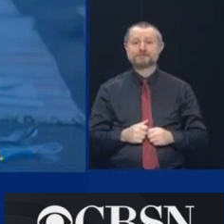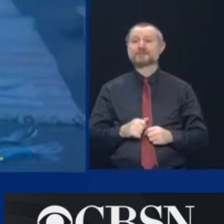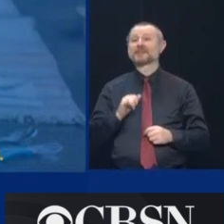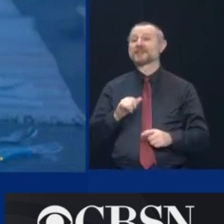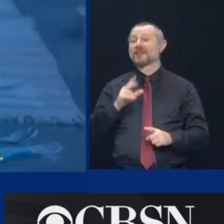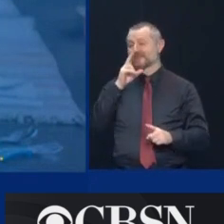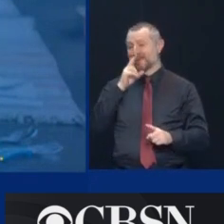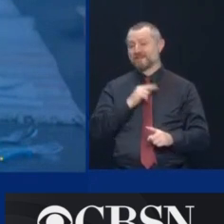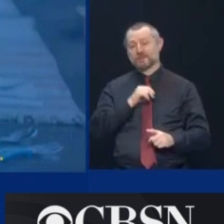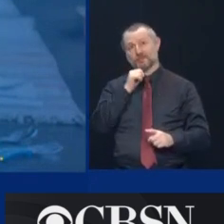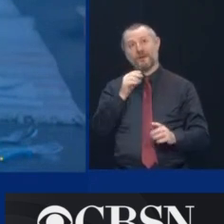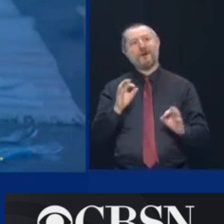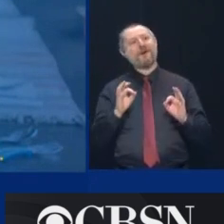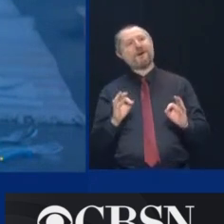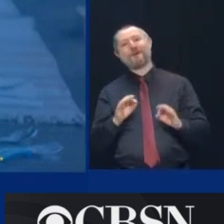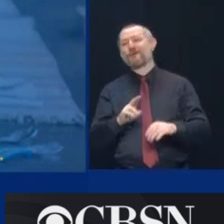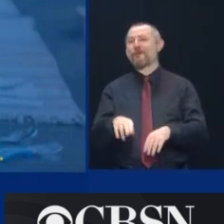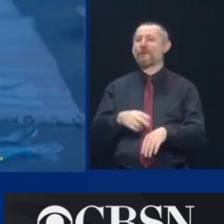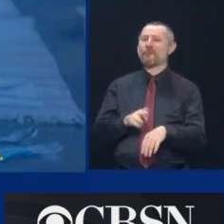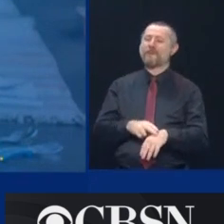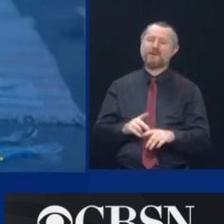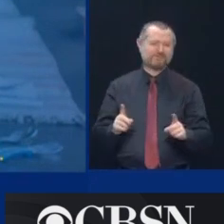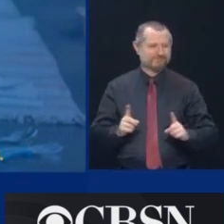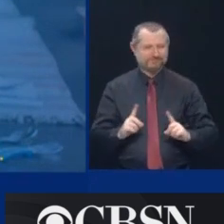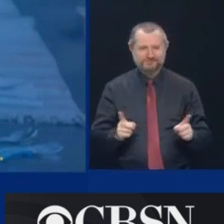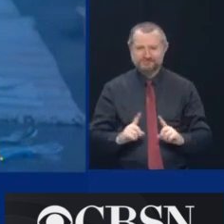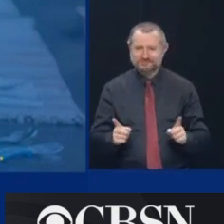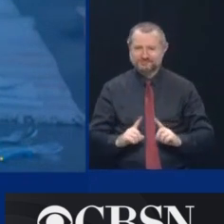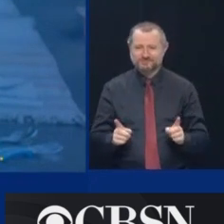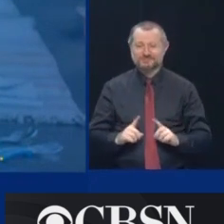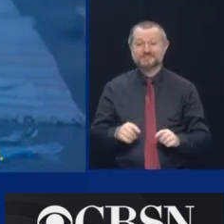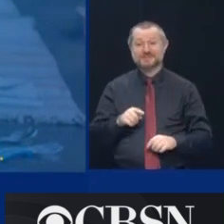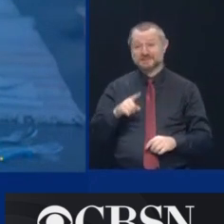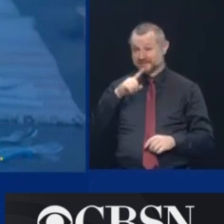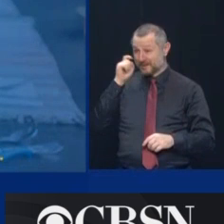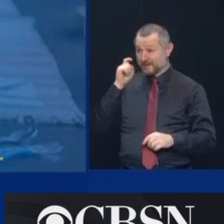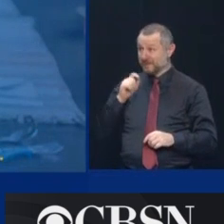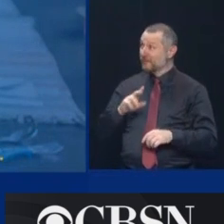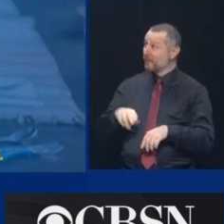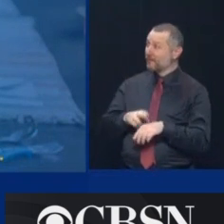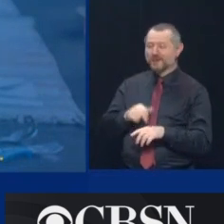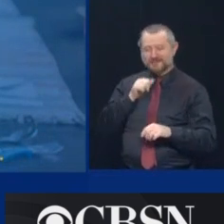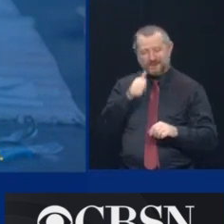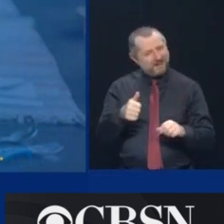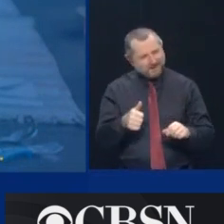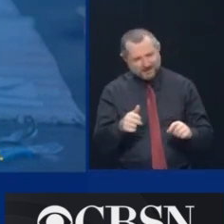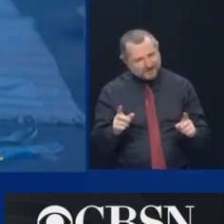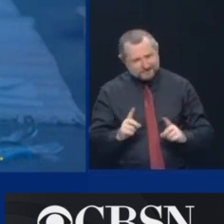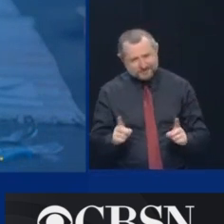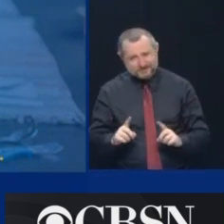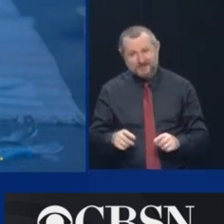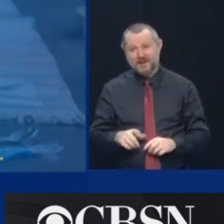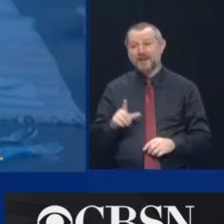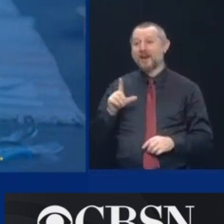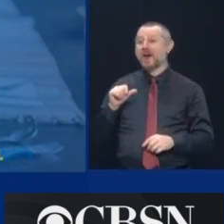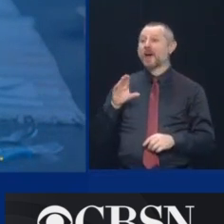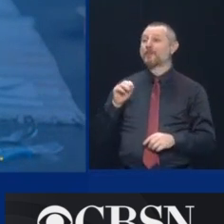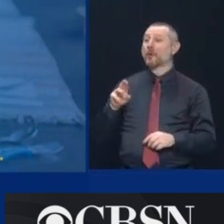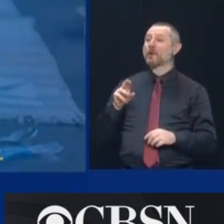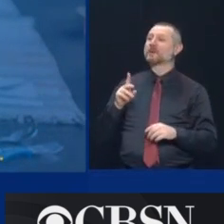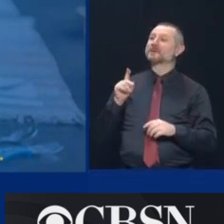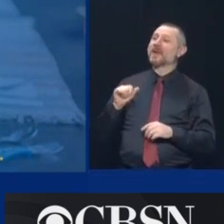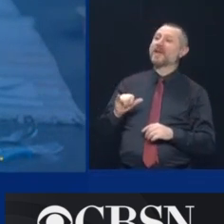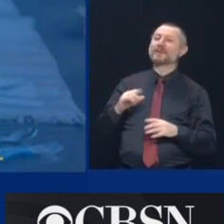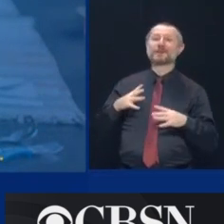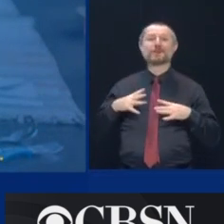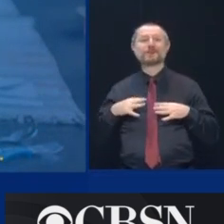Thanksgiving. It was not a normal summer. It was not a normal Labor Day. It was not a normal Memorial Day. It